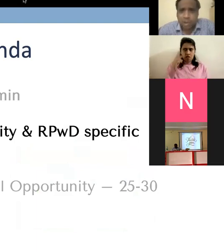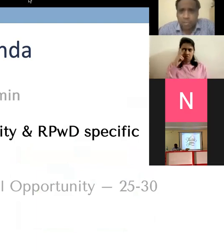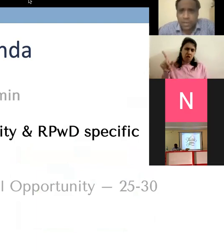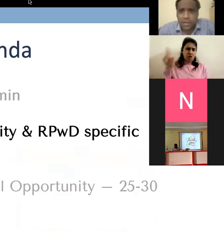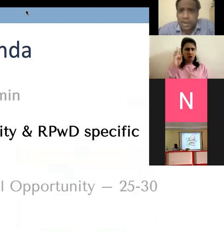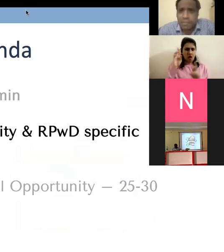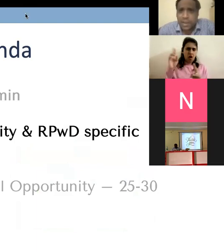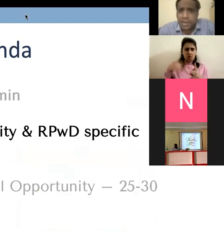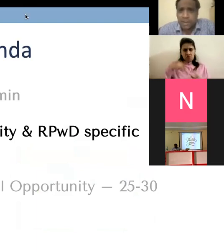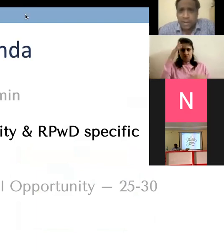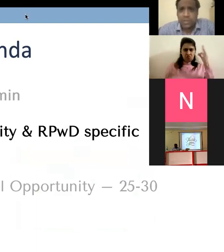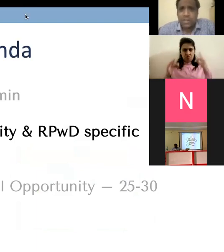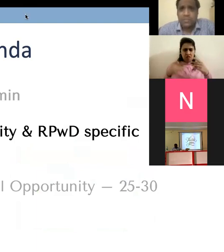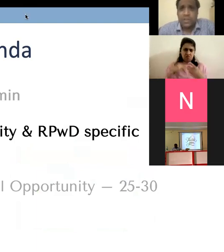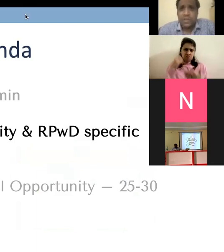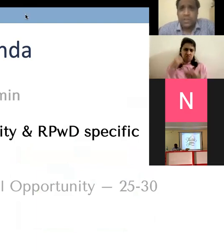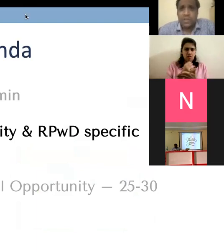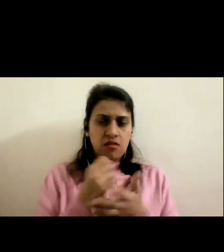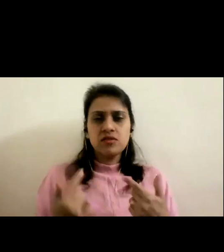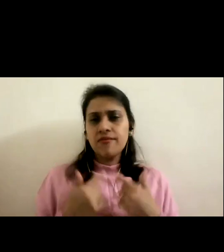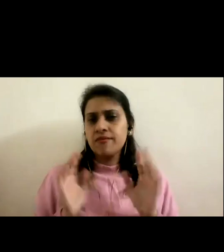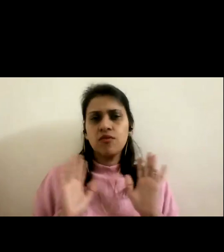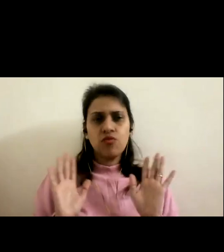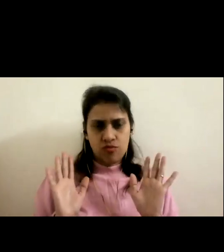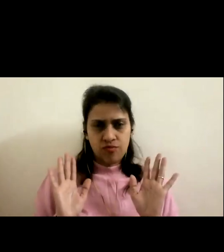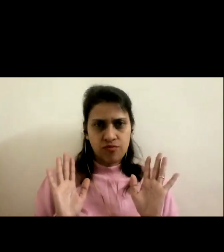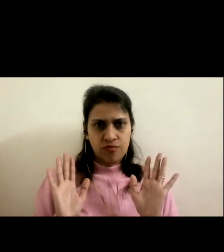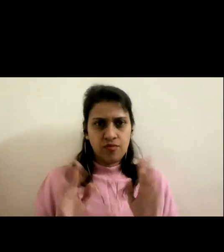Let me stop here and play a video. The video of